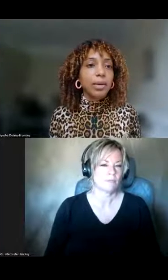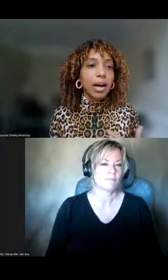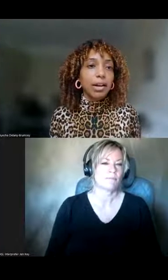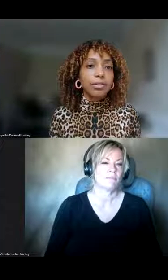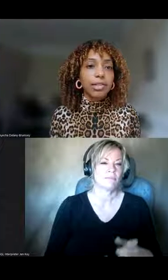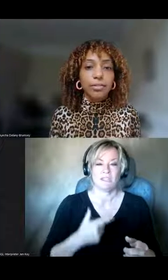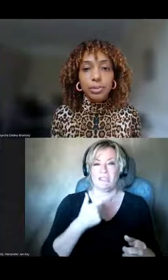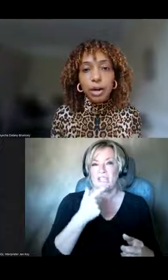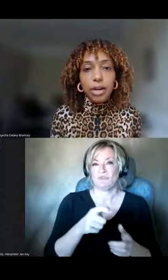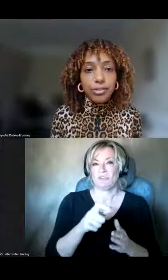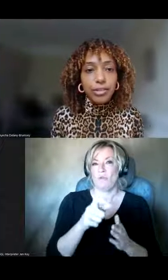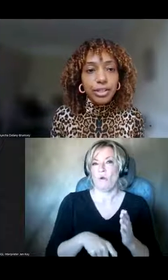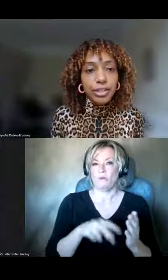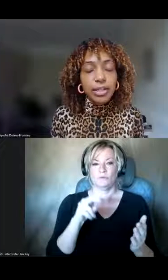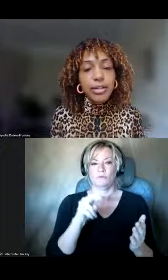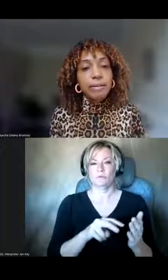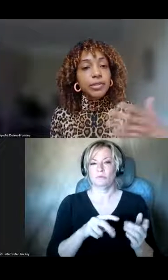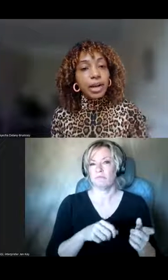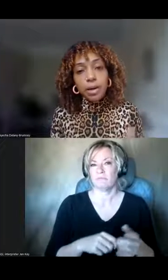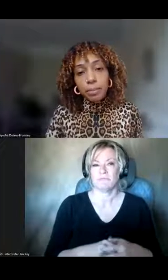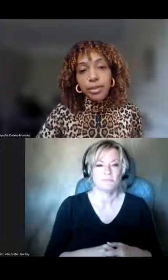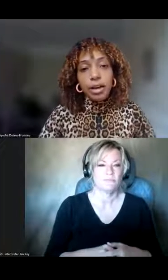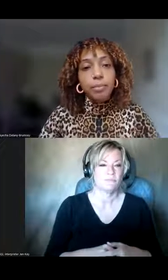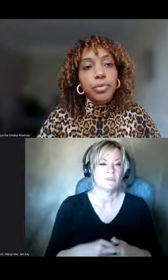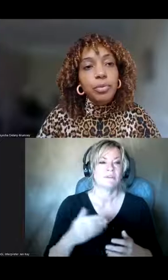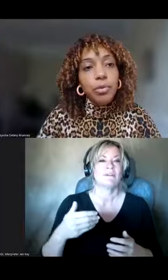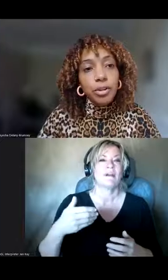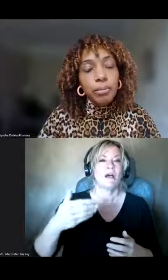some controversy. There's an upcoming